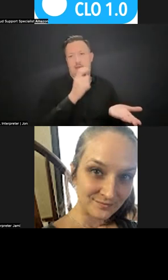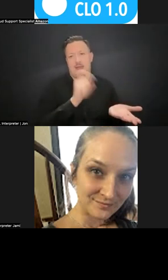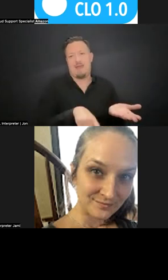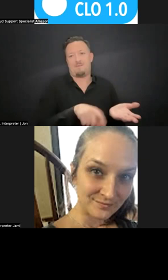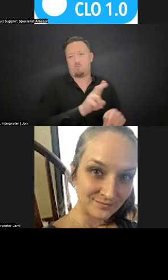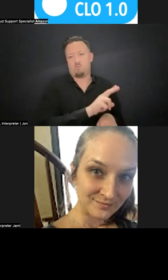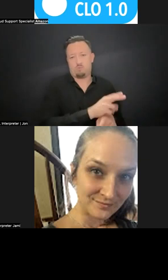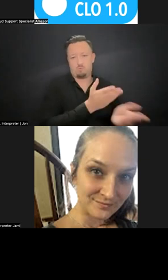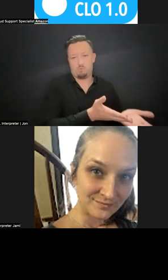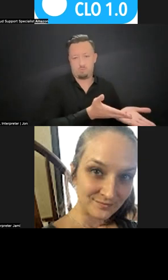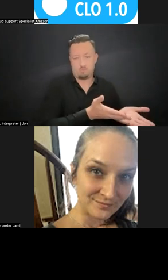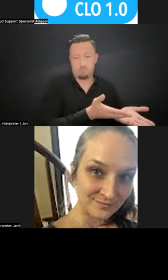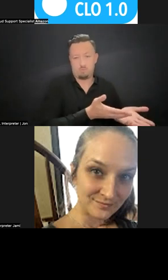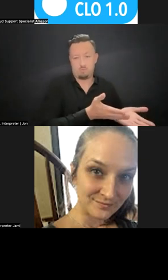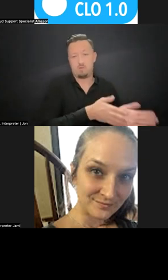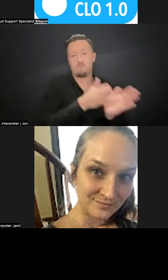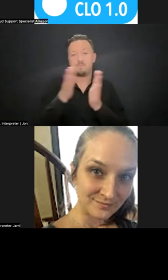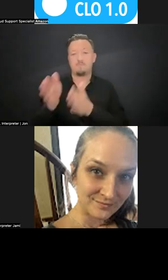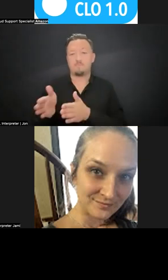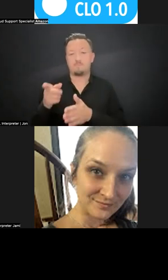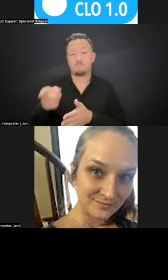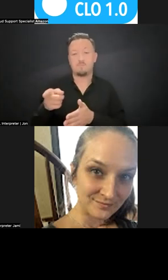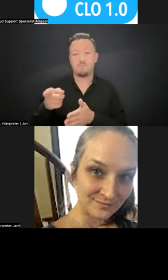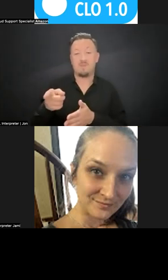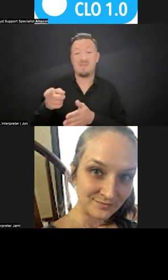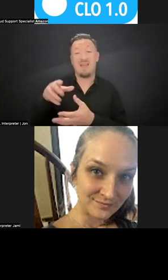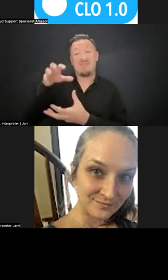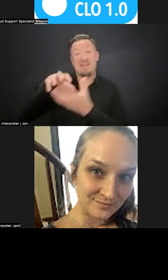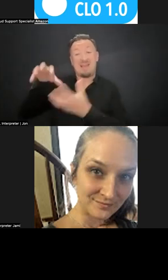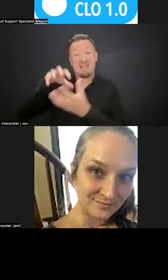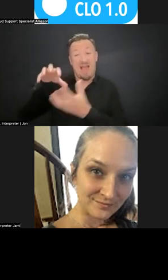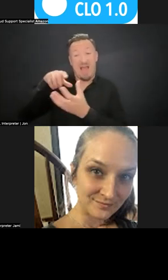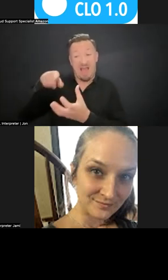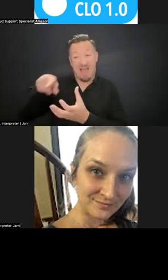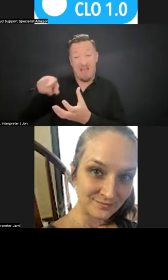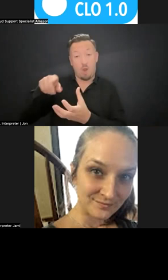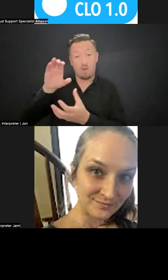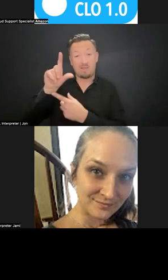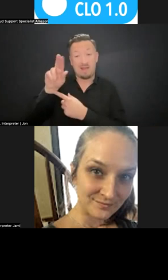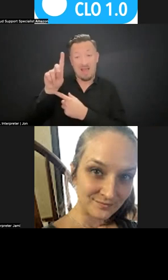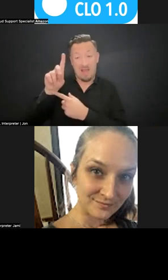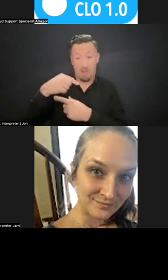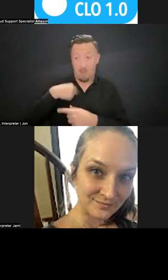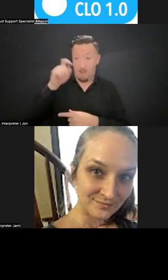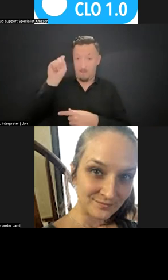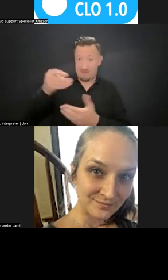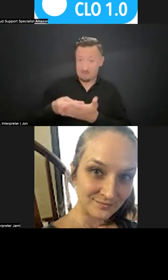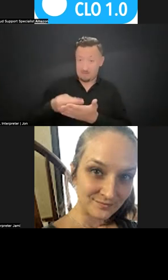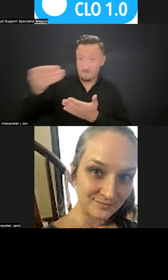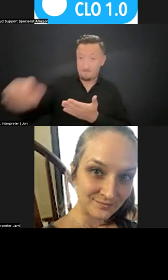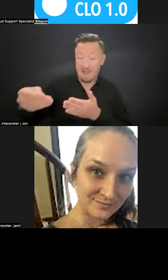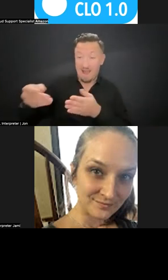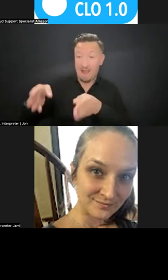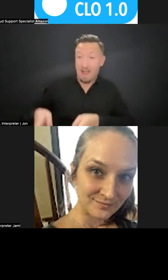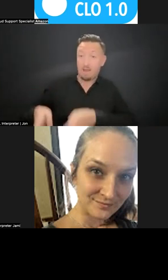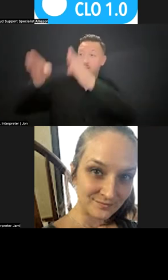you purchase it, and you can purchase it at just these time slots for the value of